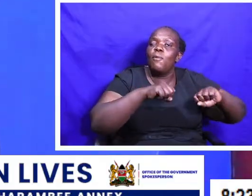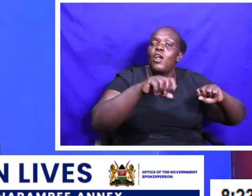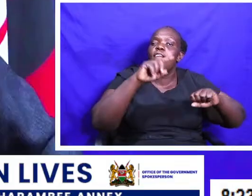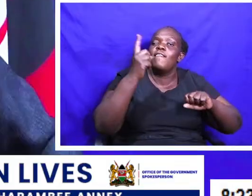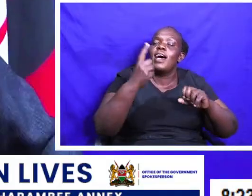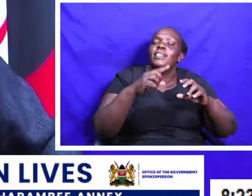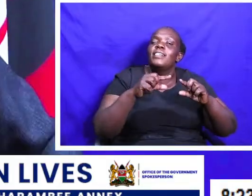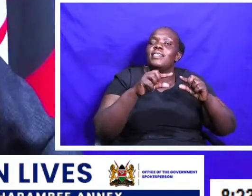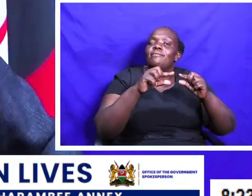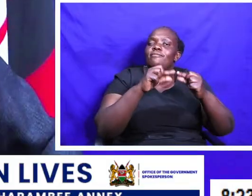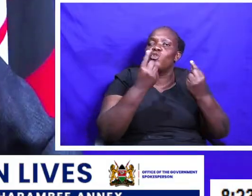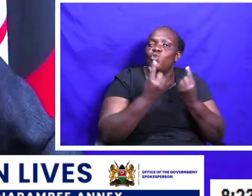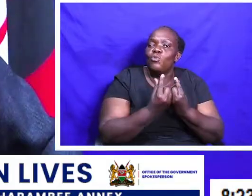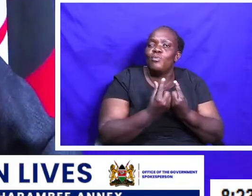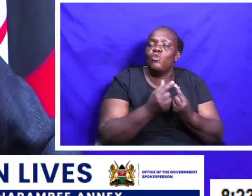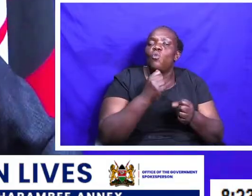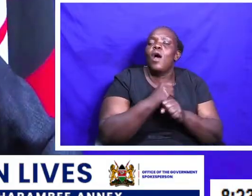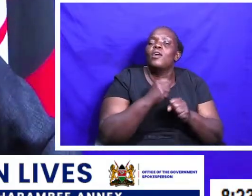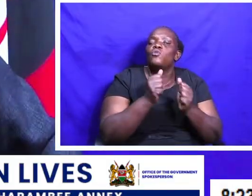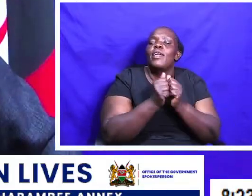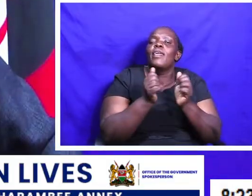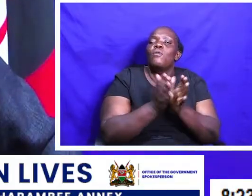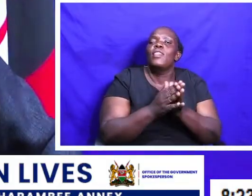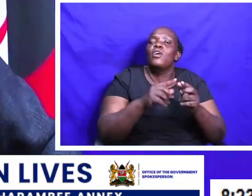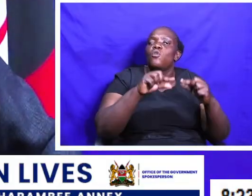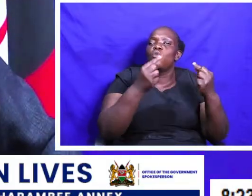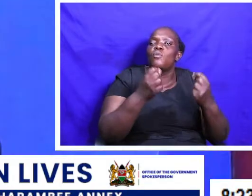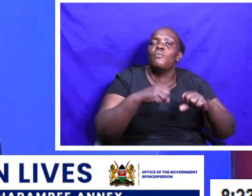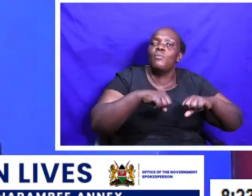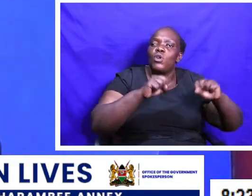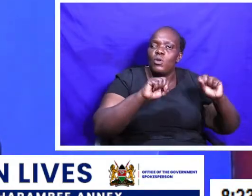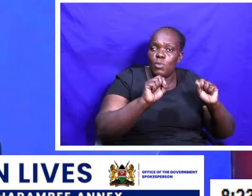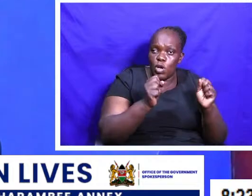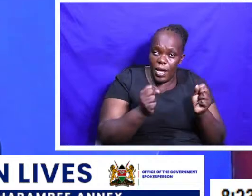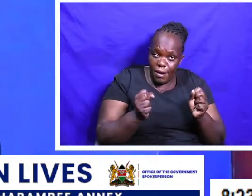Boda. Boda Boda number 2. And this one was to work with them and